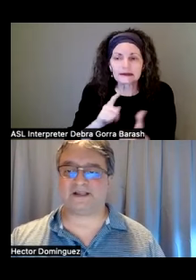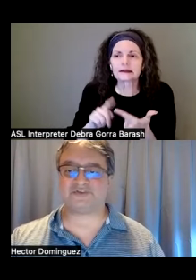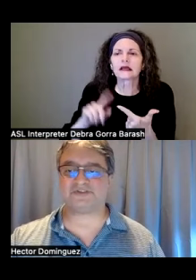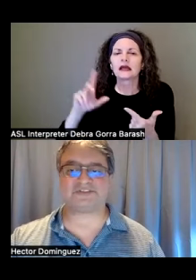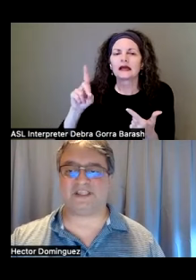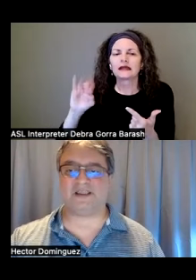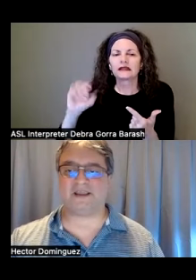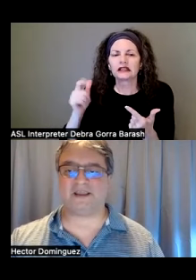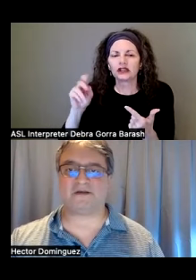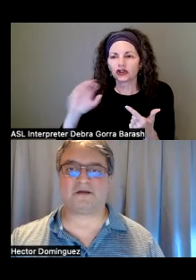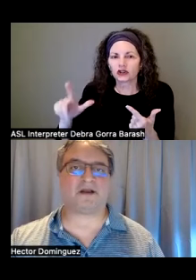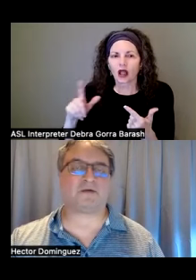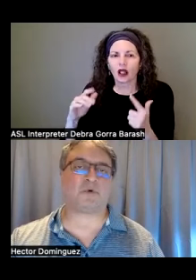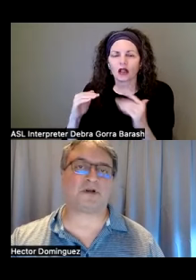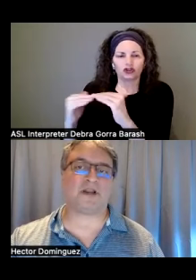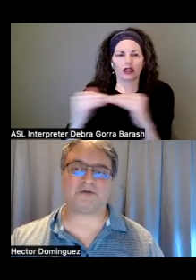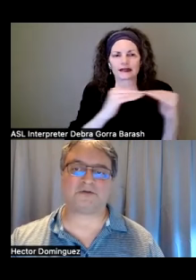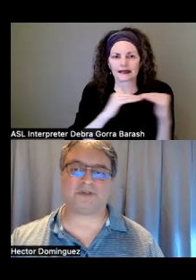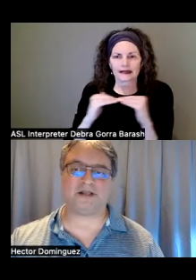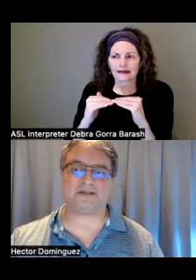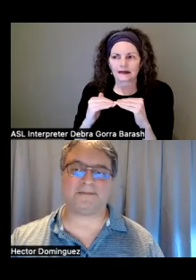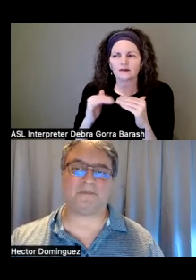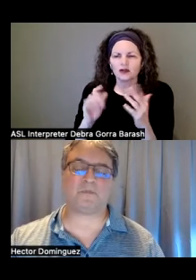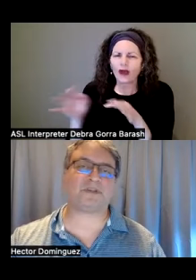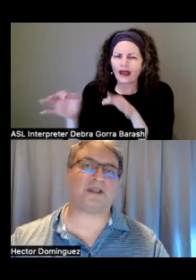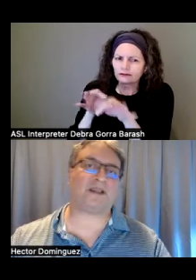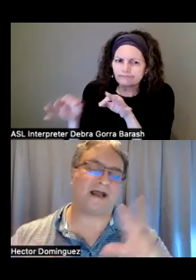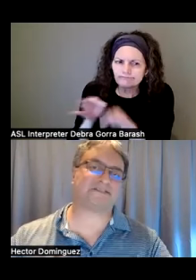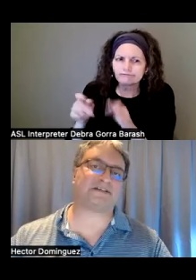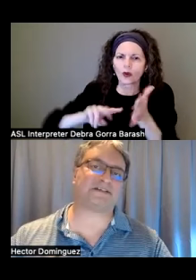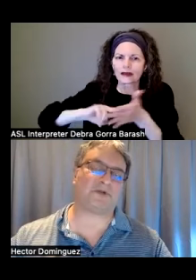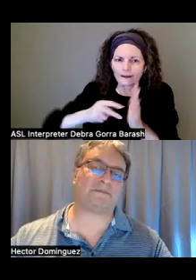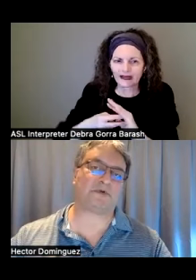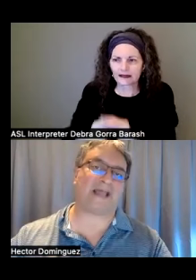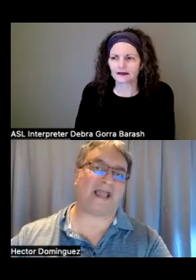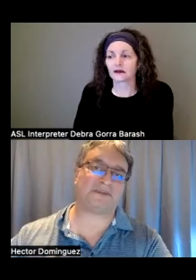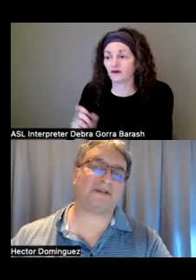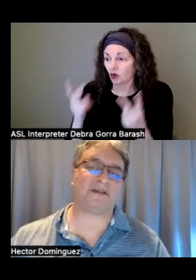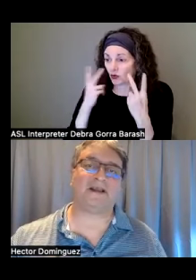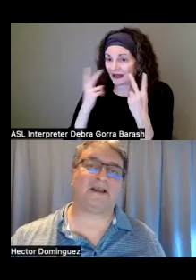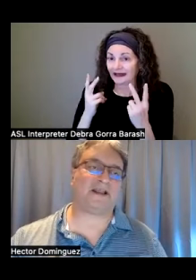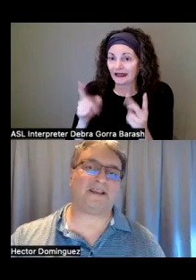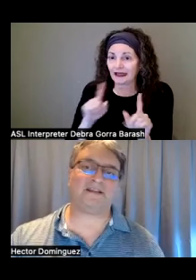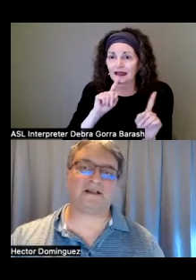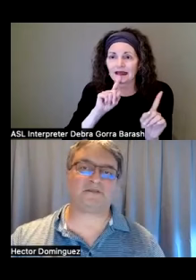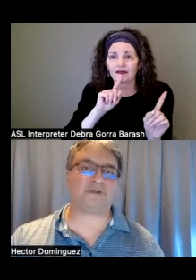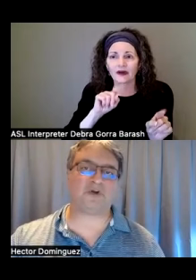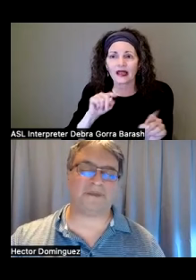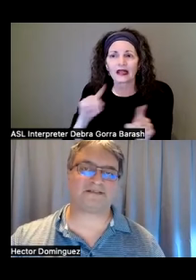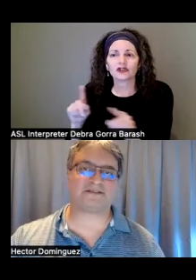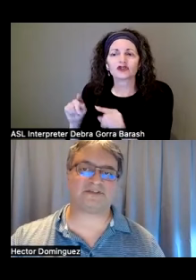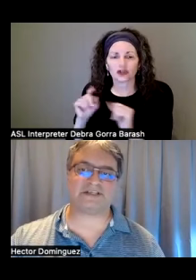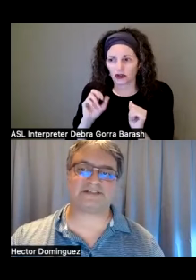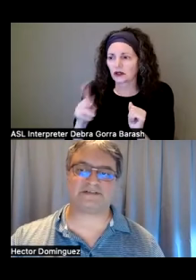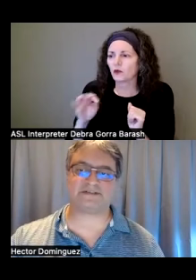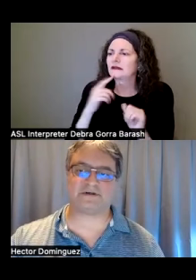Finally, you can just see a word cloud with the answers where people typed in with